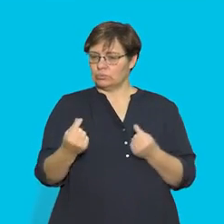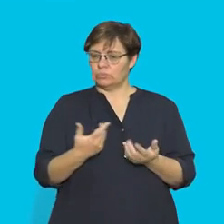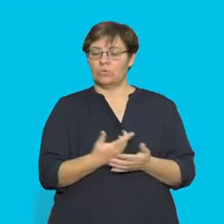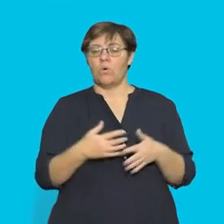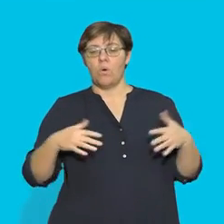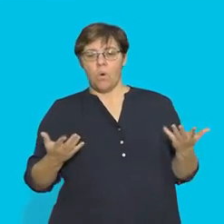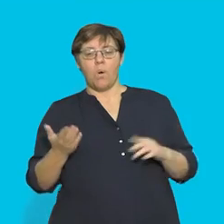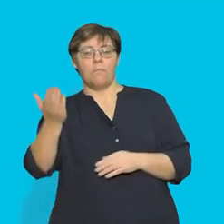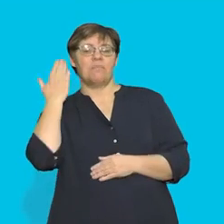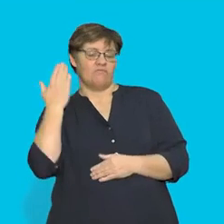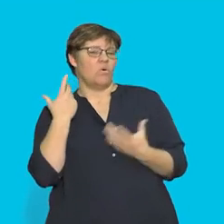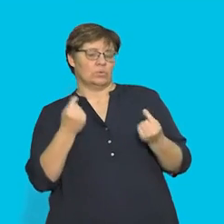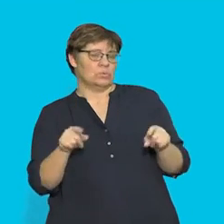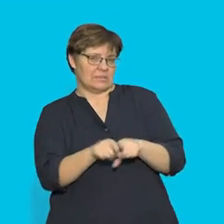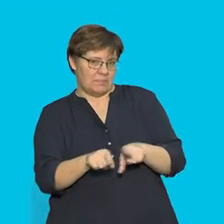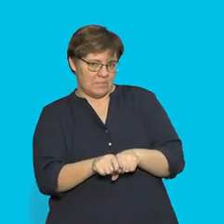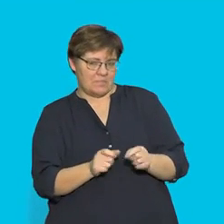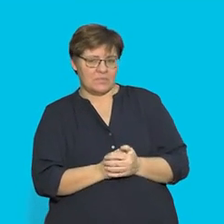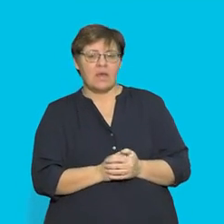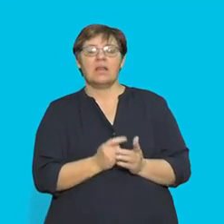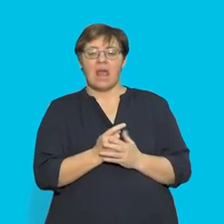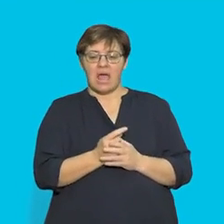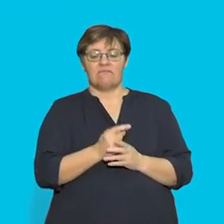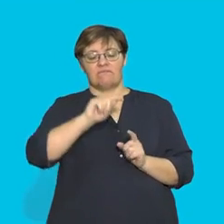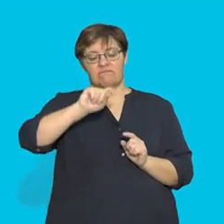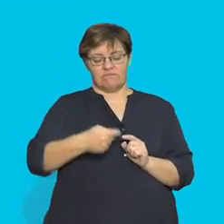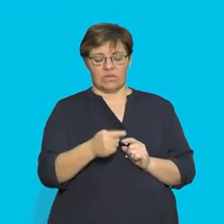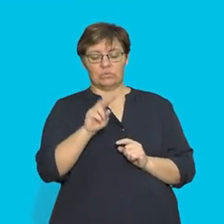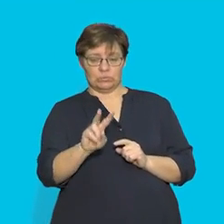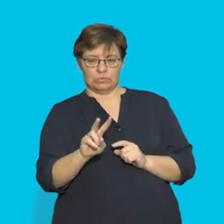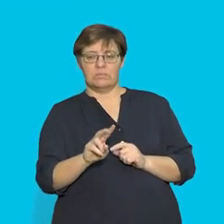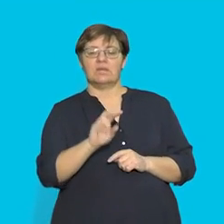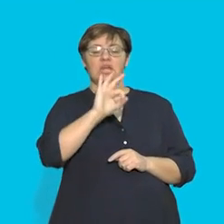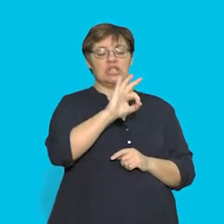this, or the way we did it earlier, and you're rounding off to 2 decimal places, so it's